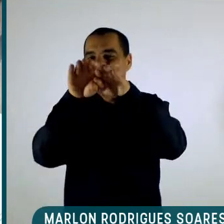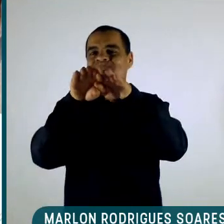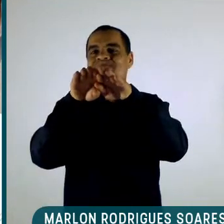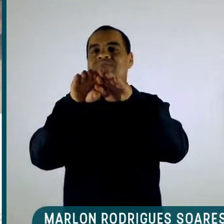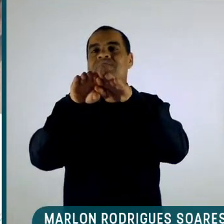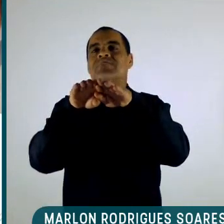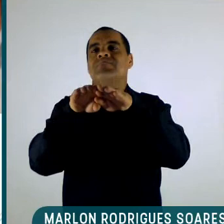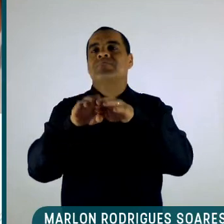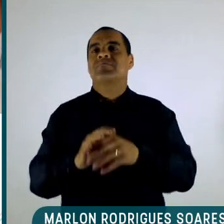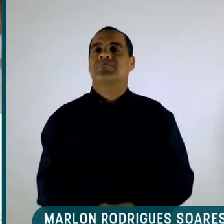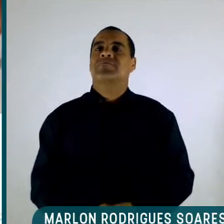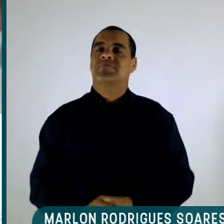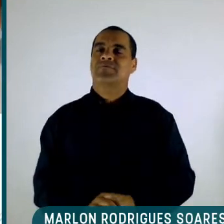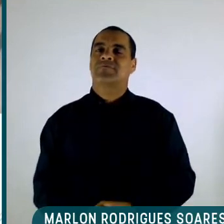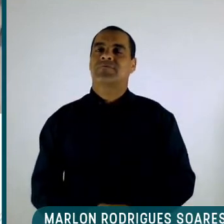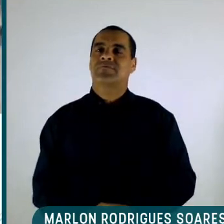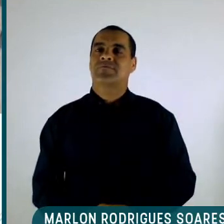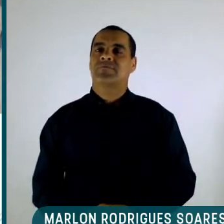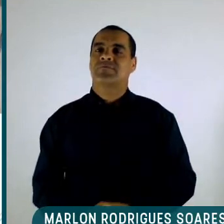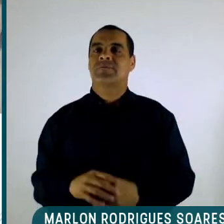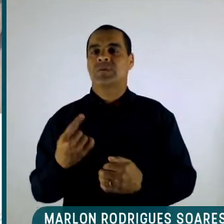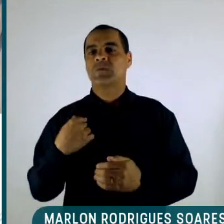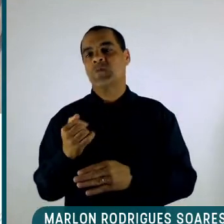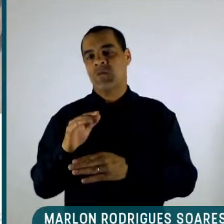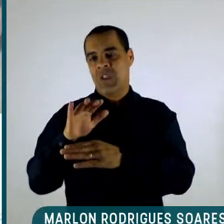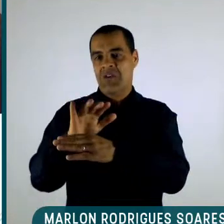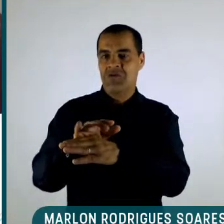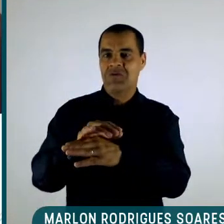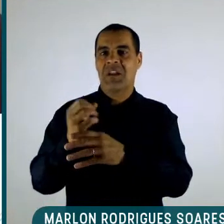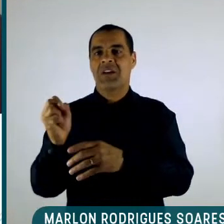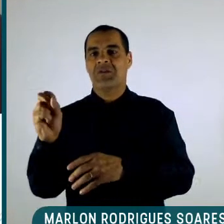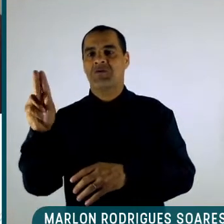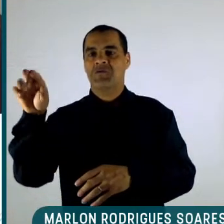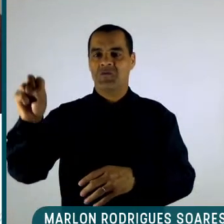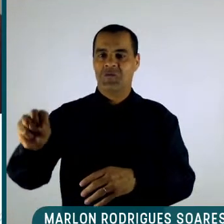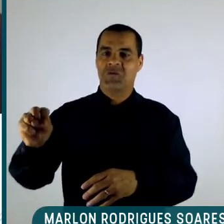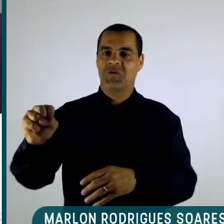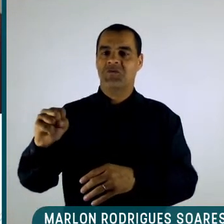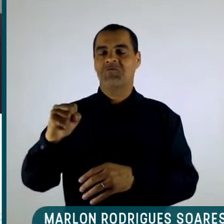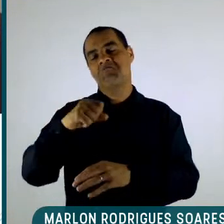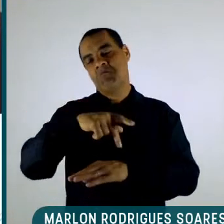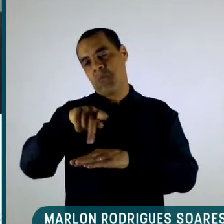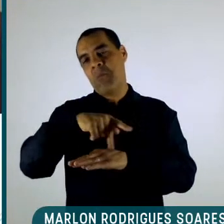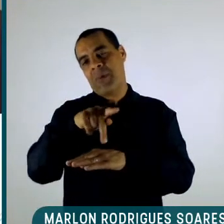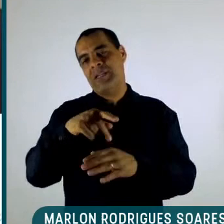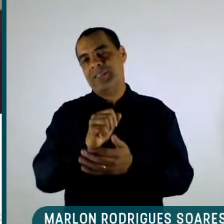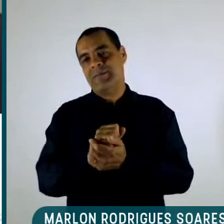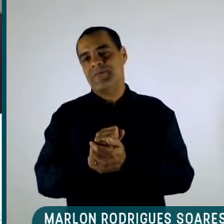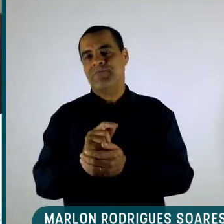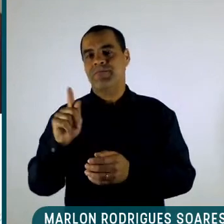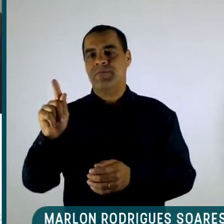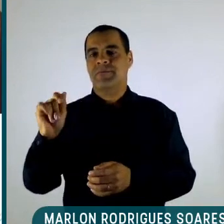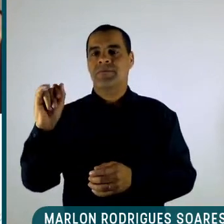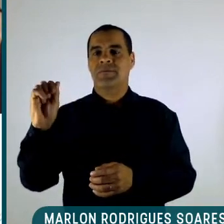Brazil? I guess that will help the Brazilian health system and the whole country as a